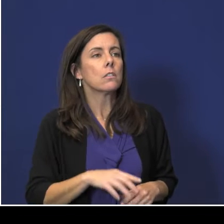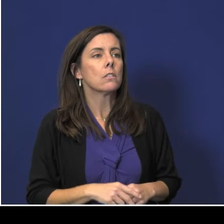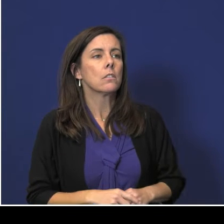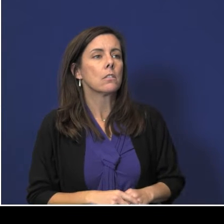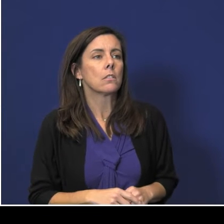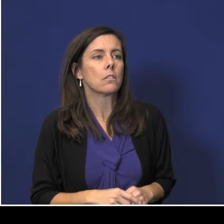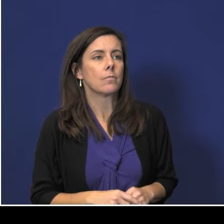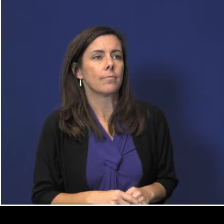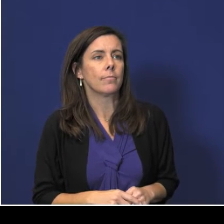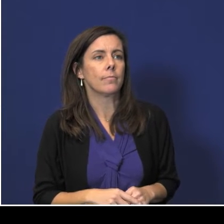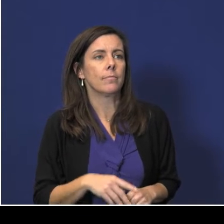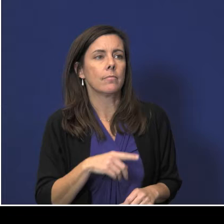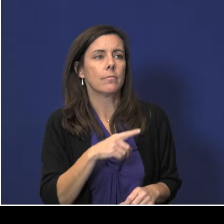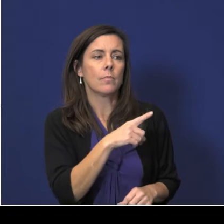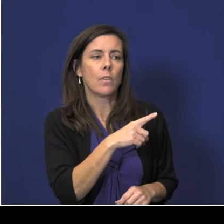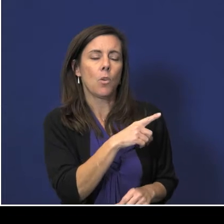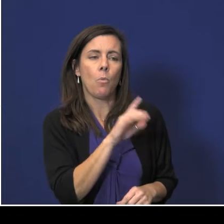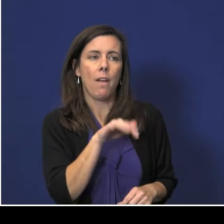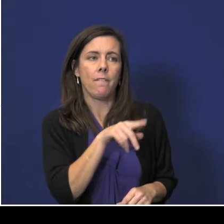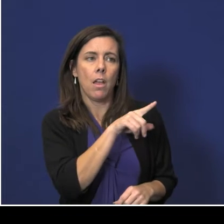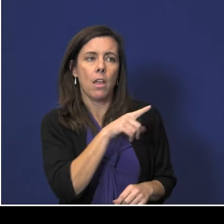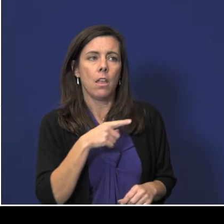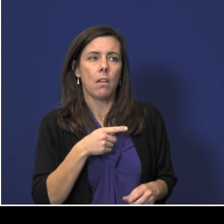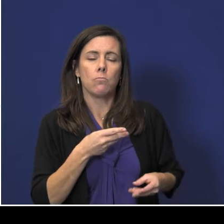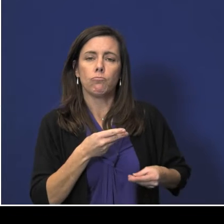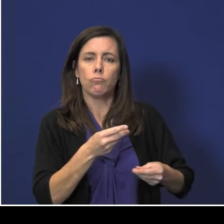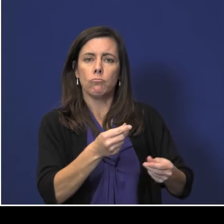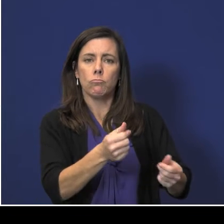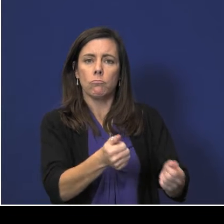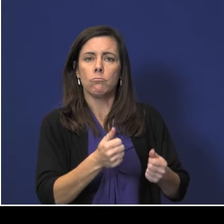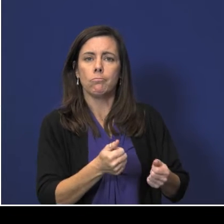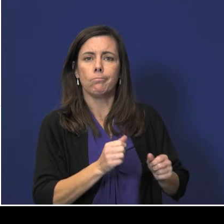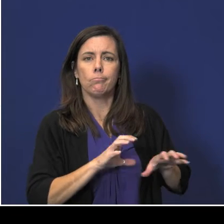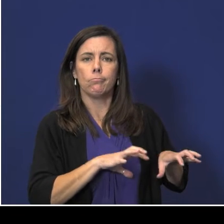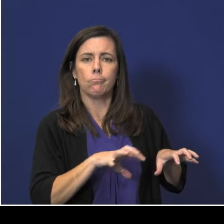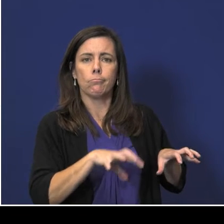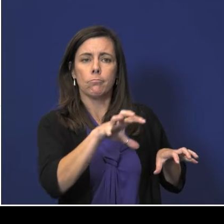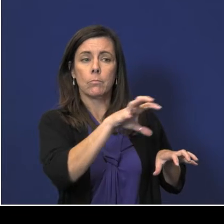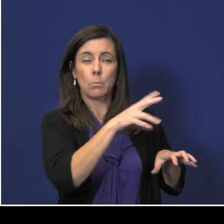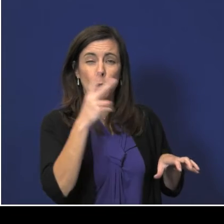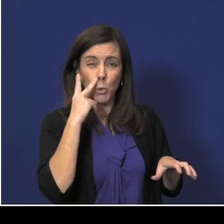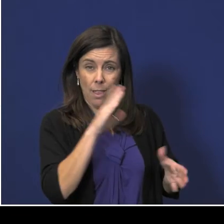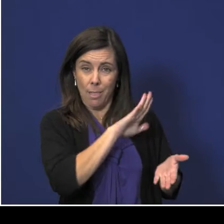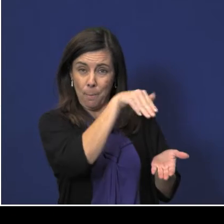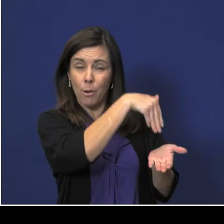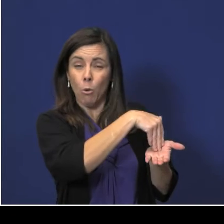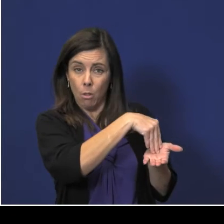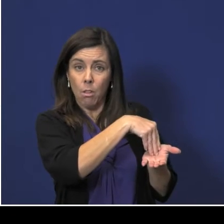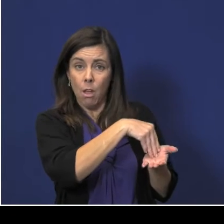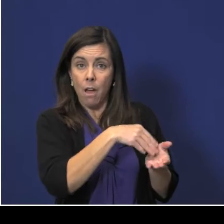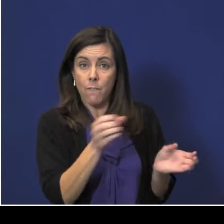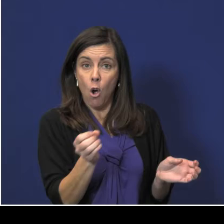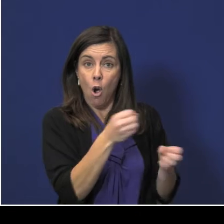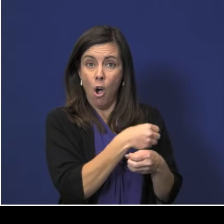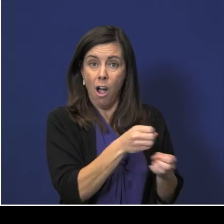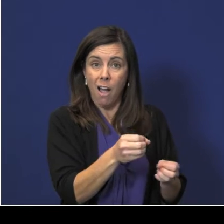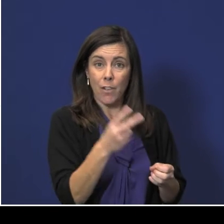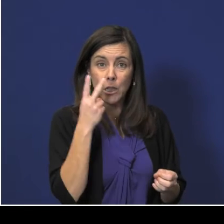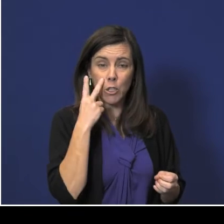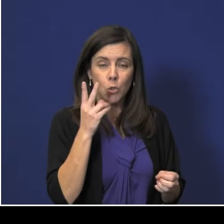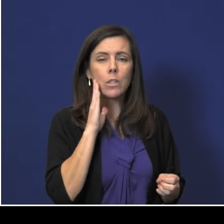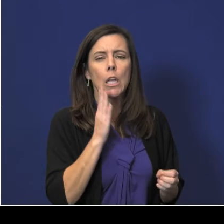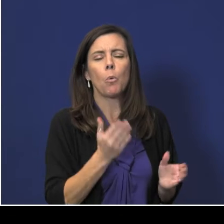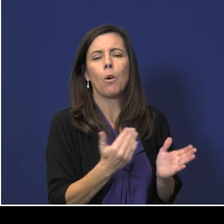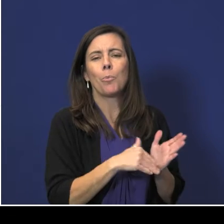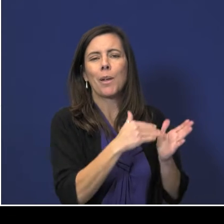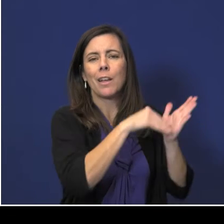up with, again, this very consolidated and efficient layout. If you see right in the middle, especially of the office building, and you'll see it repeat over and over